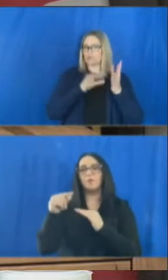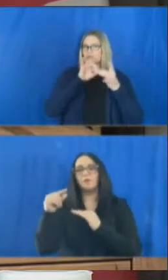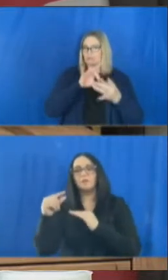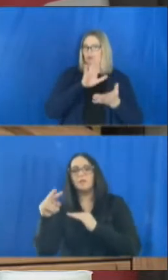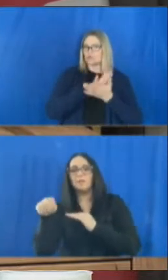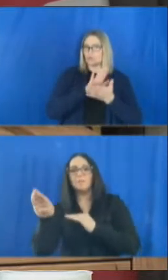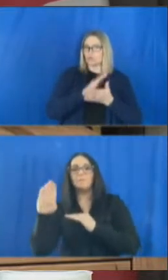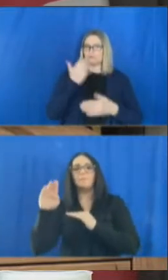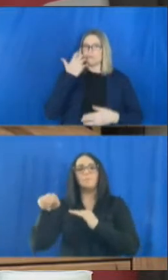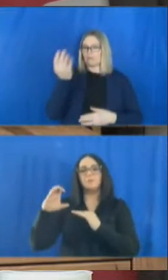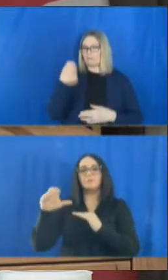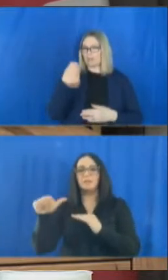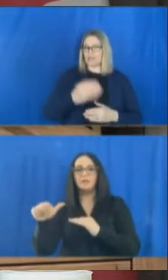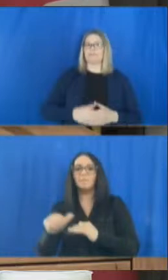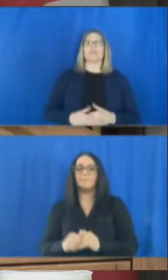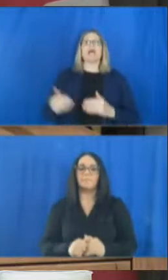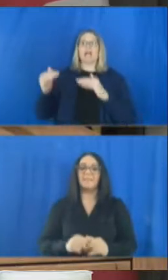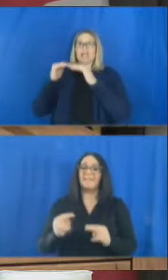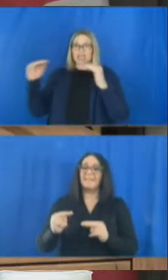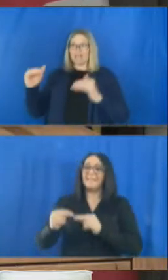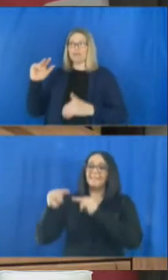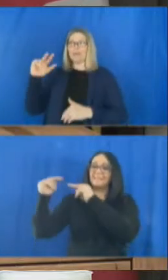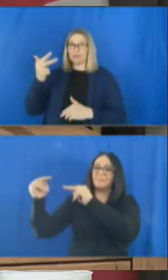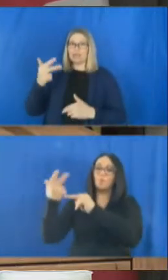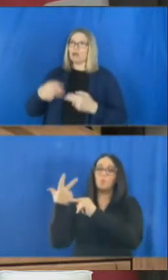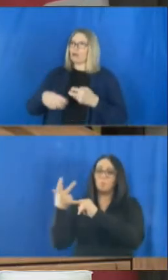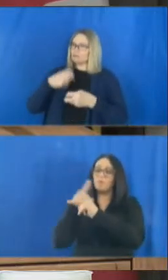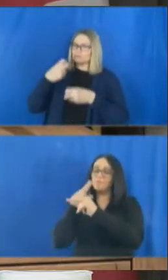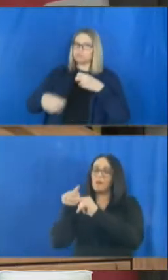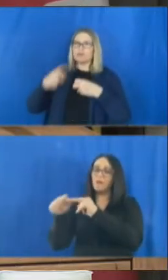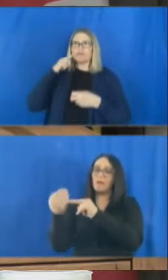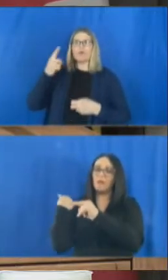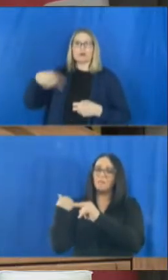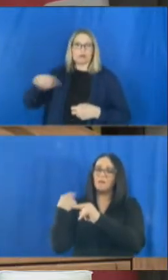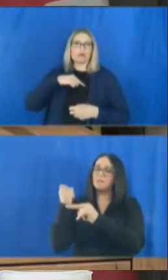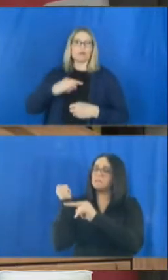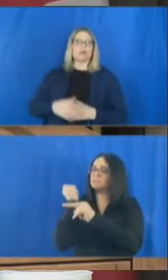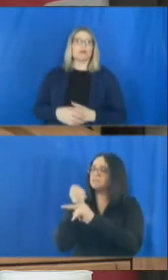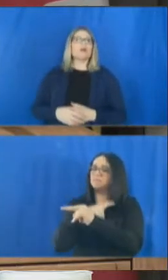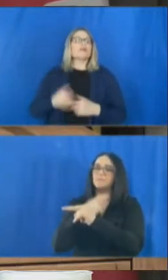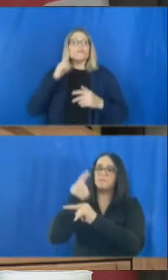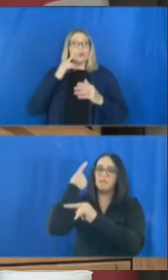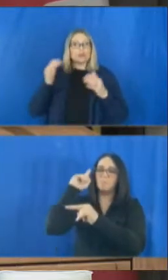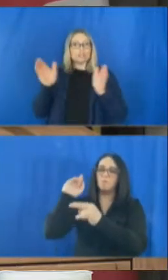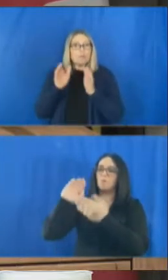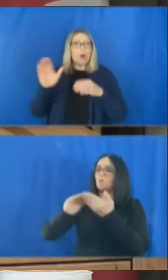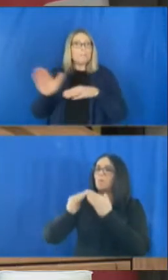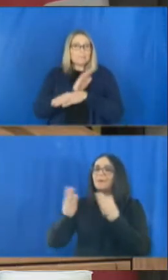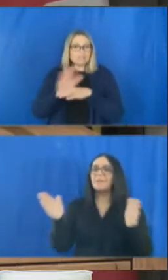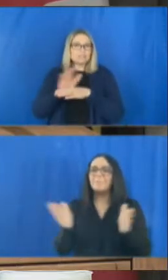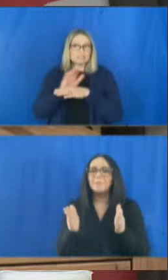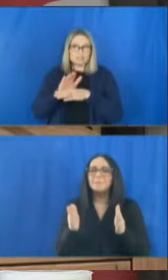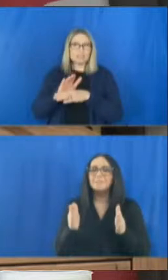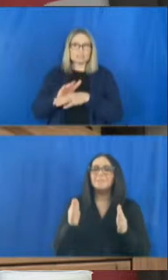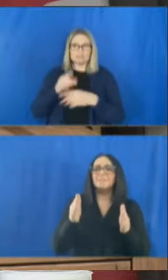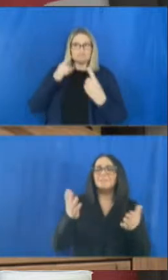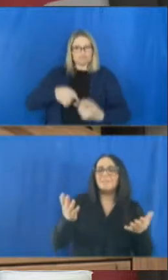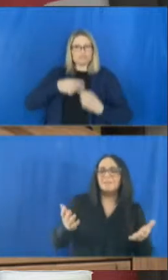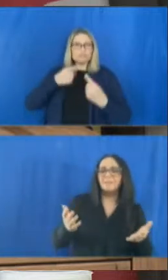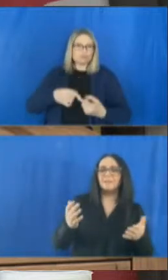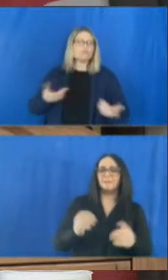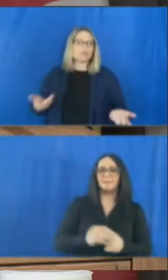majorité d'entre vous ont respecté les règles tout au long de cette pandémie. Vous avez fourni votre